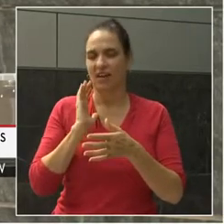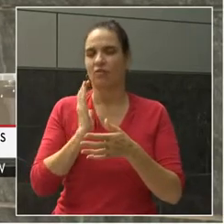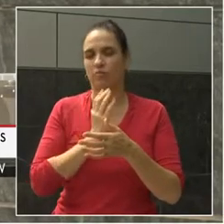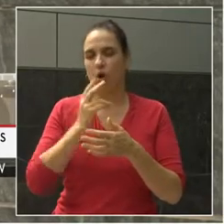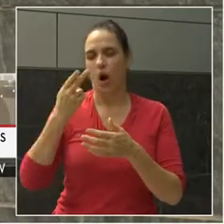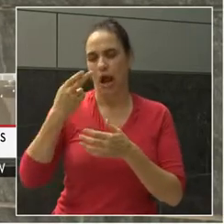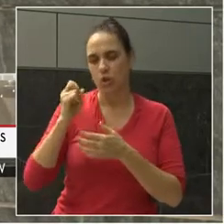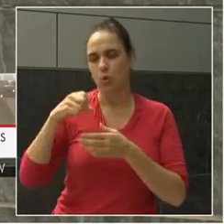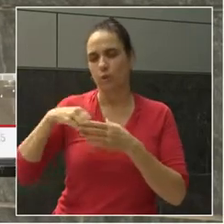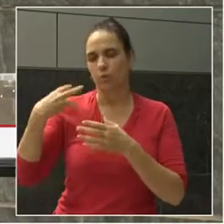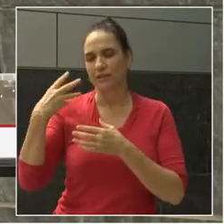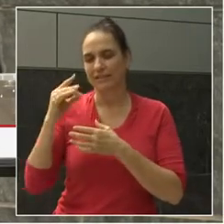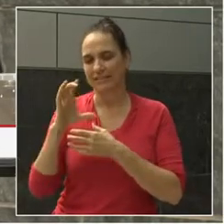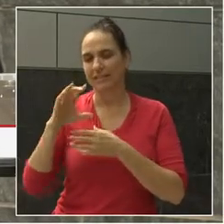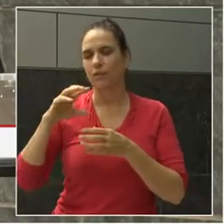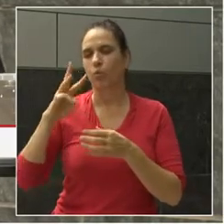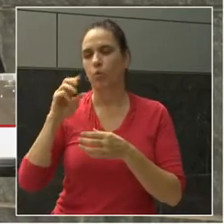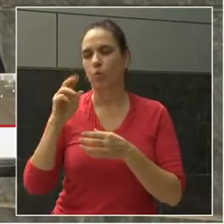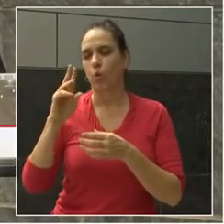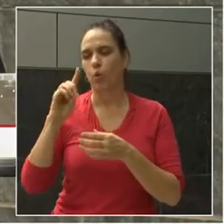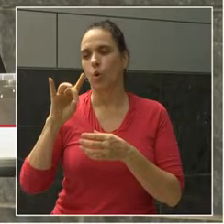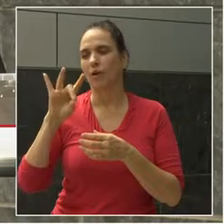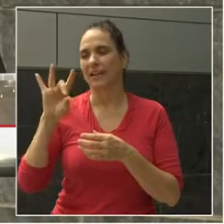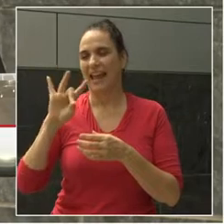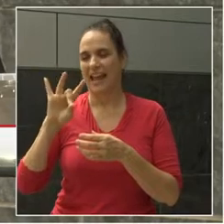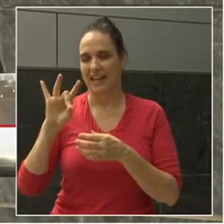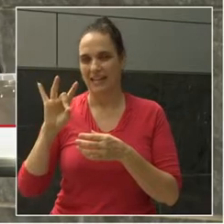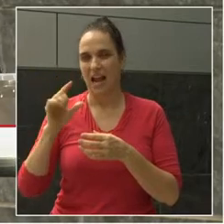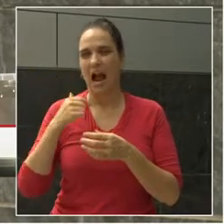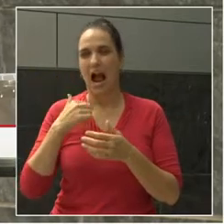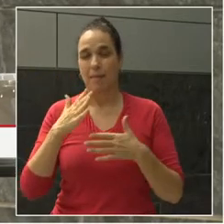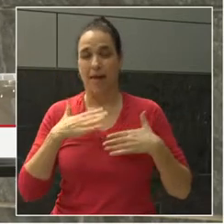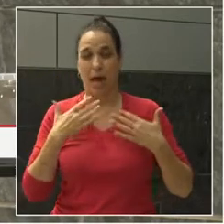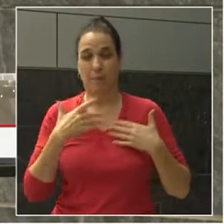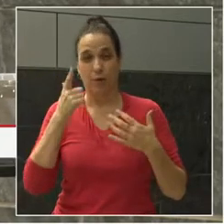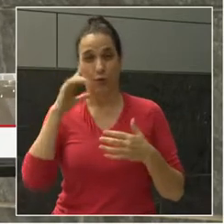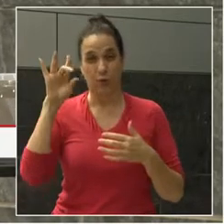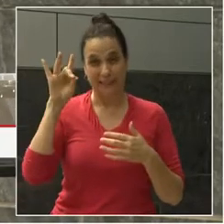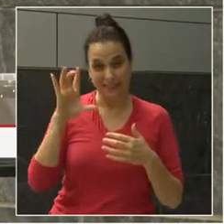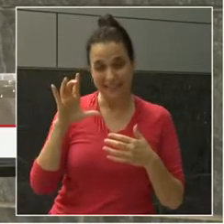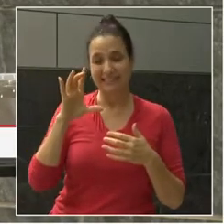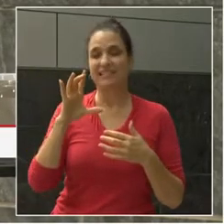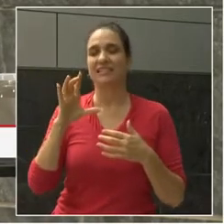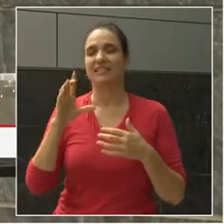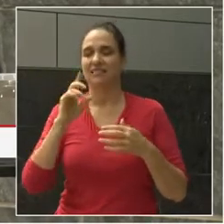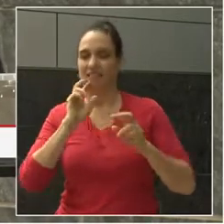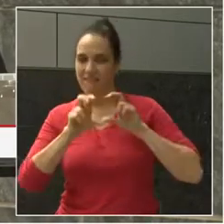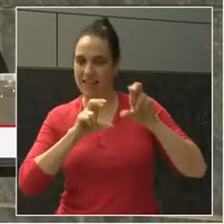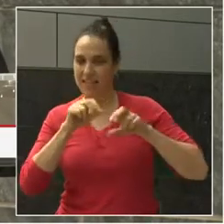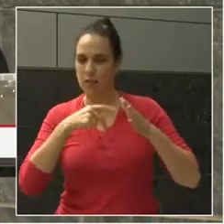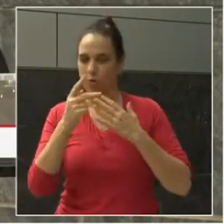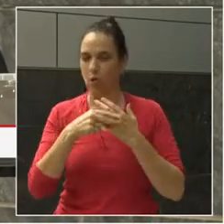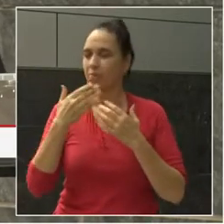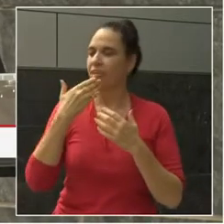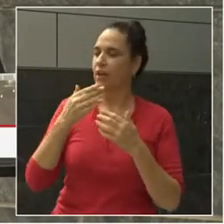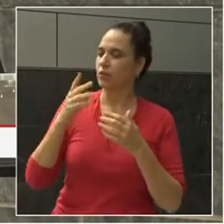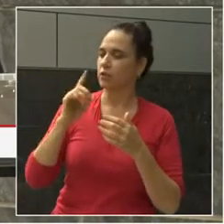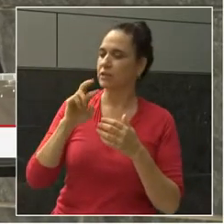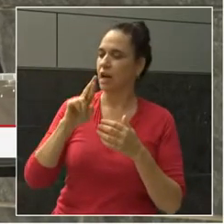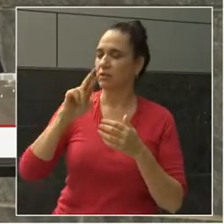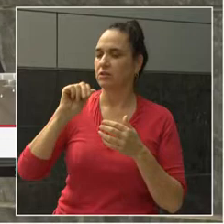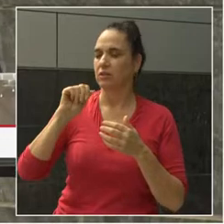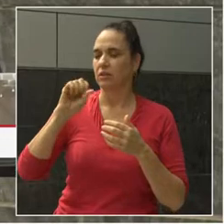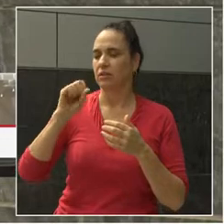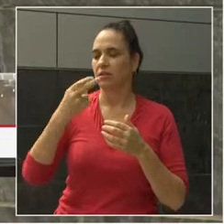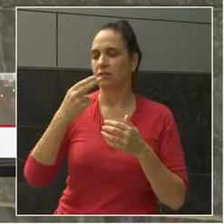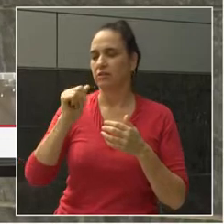I'm really grateful for the district for investing in this program, and for Dr. Ashanti Carter for providing me with this opportunity to